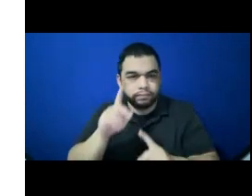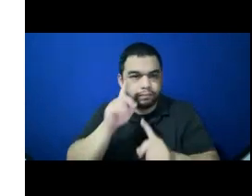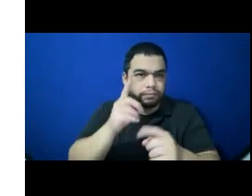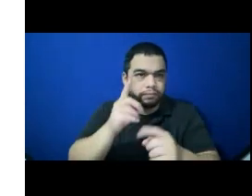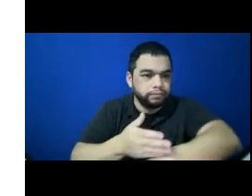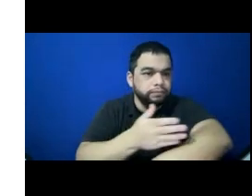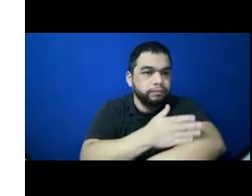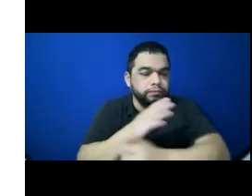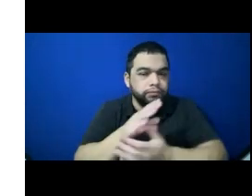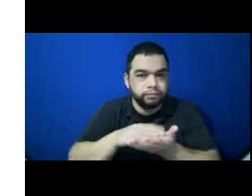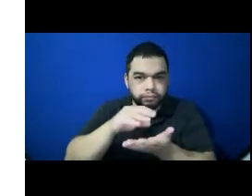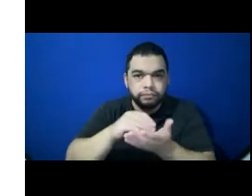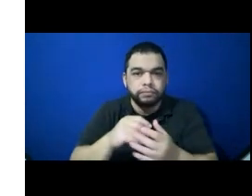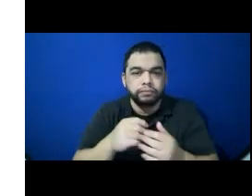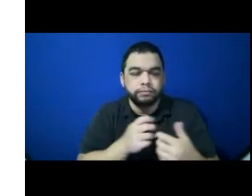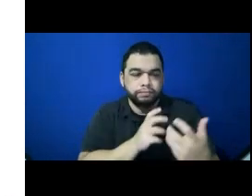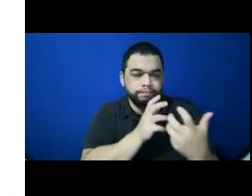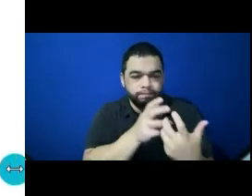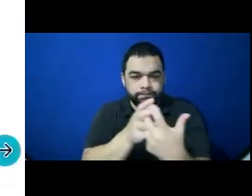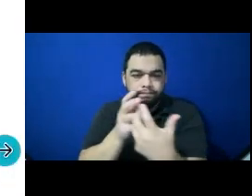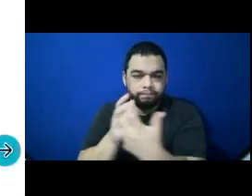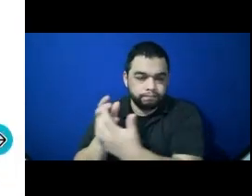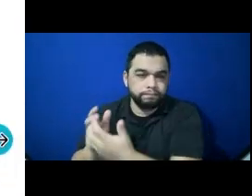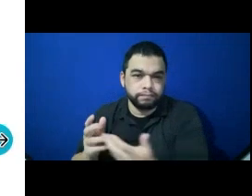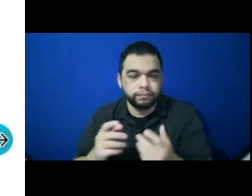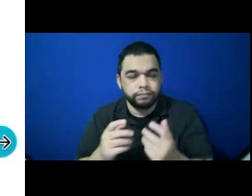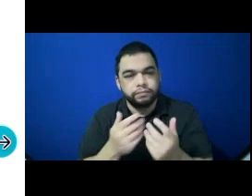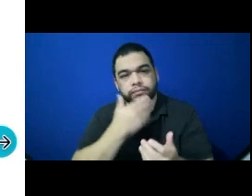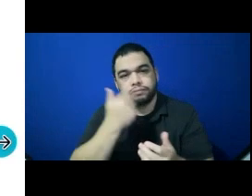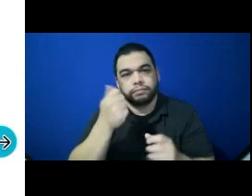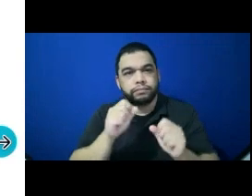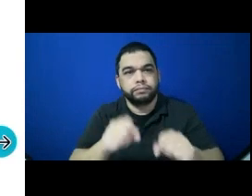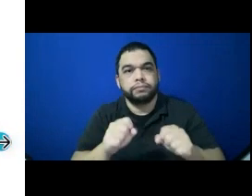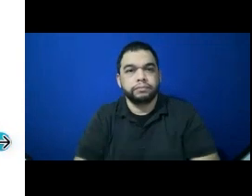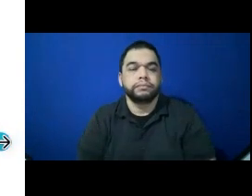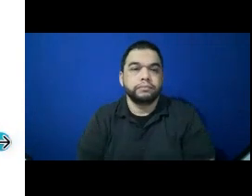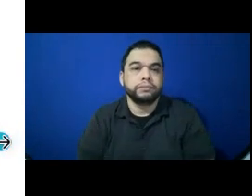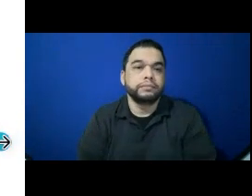can make this the most effective tool that we can. Next slide.